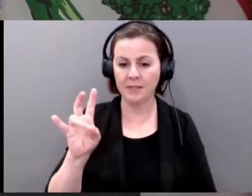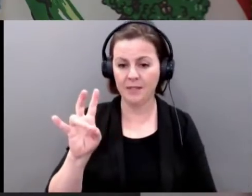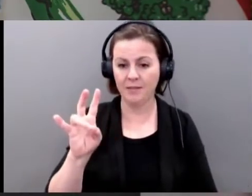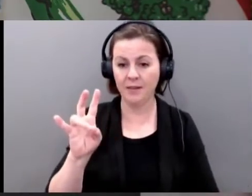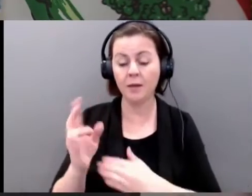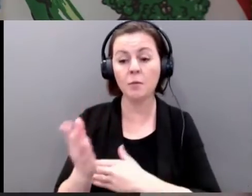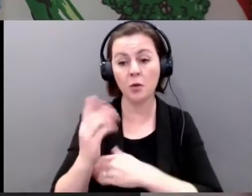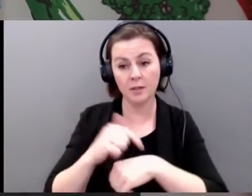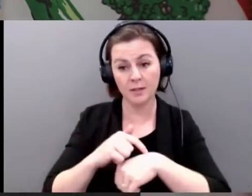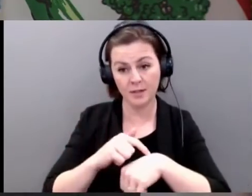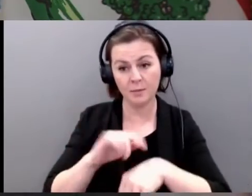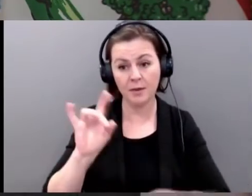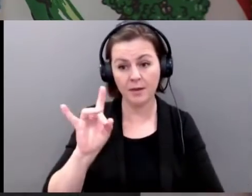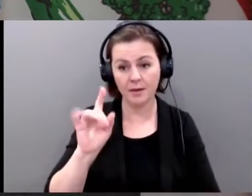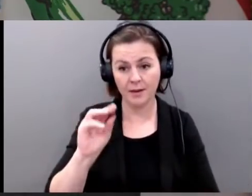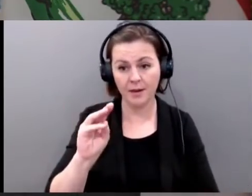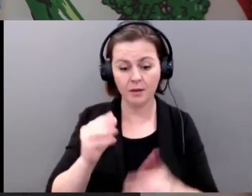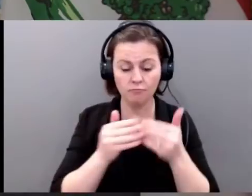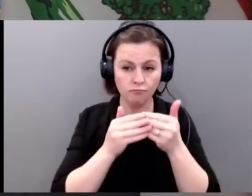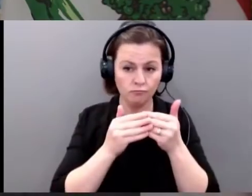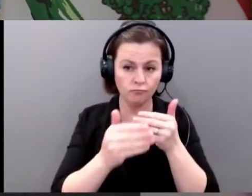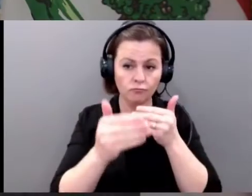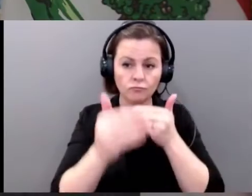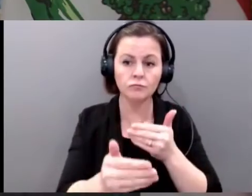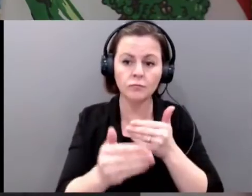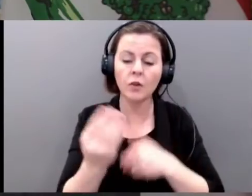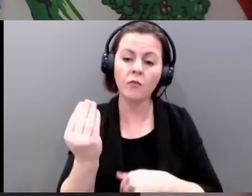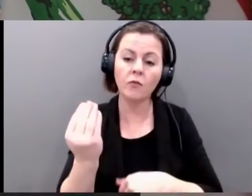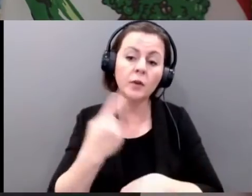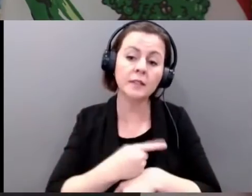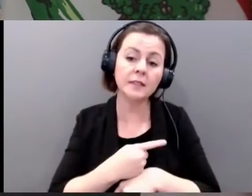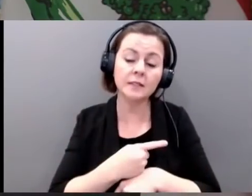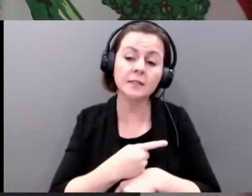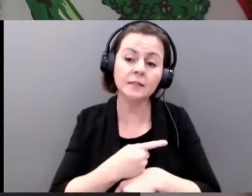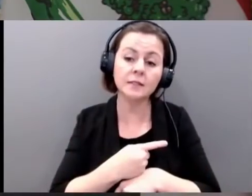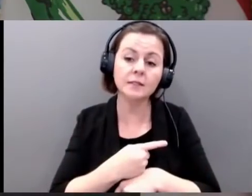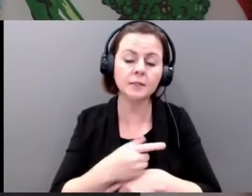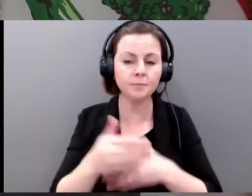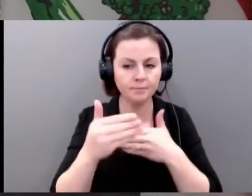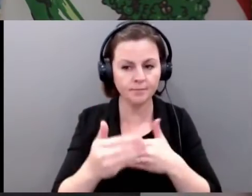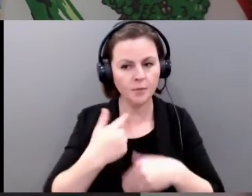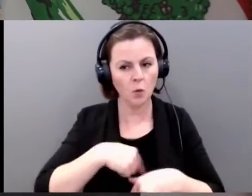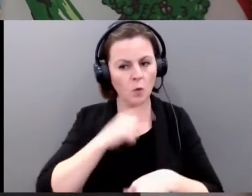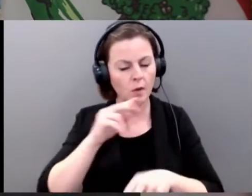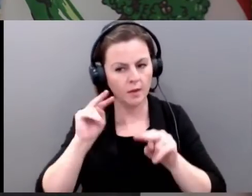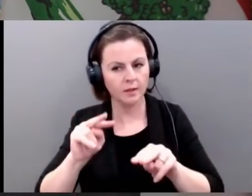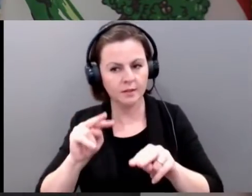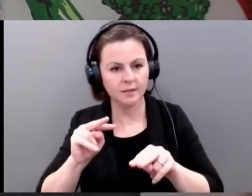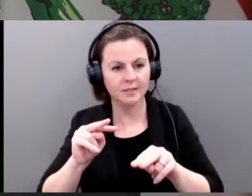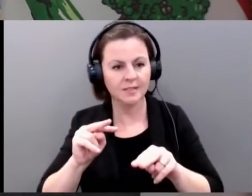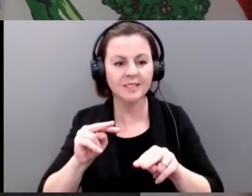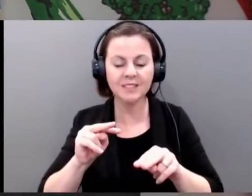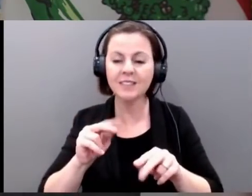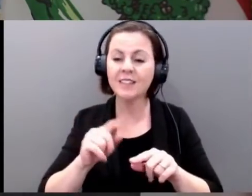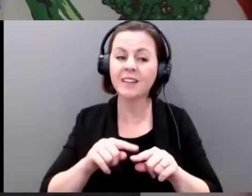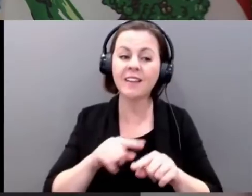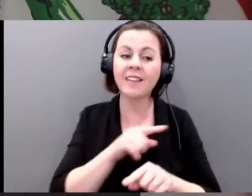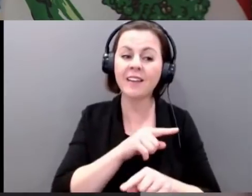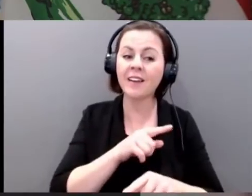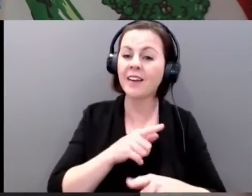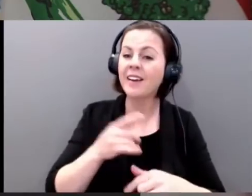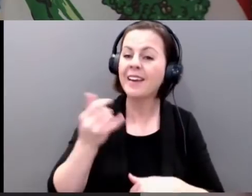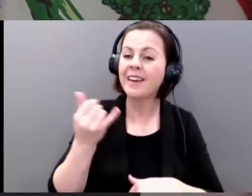days, and we will monitor on a daily basis. These restrictions are based on the modified version of the caution or